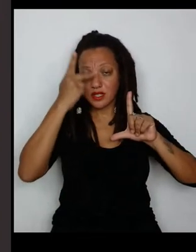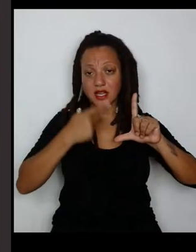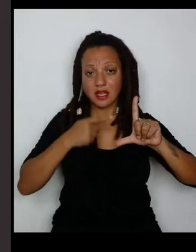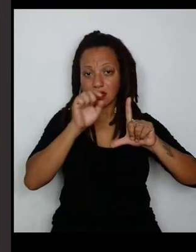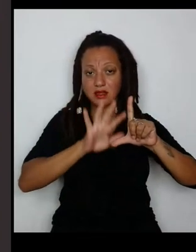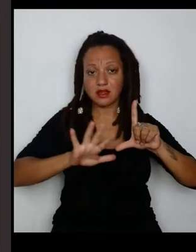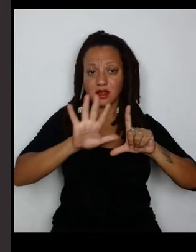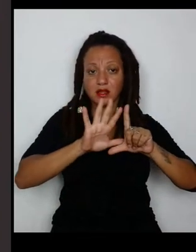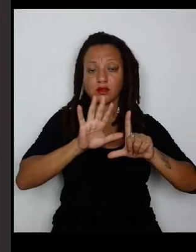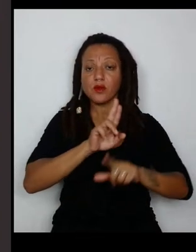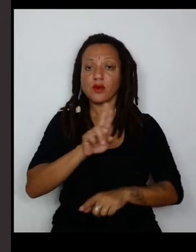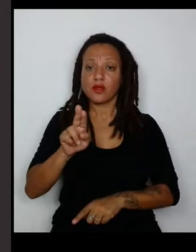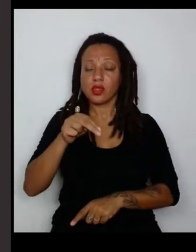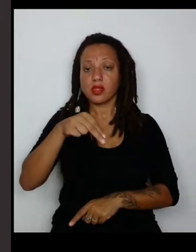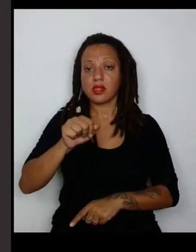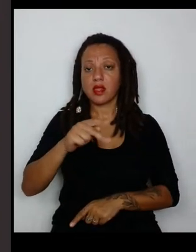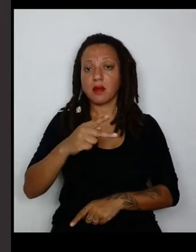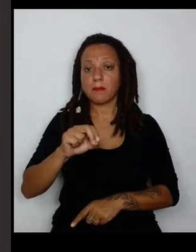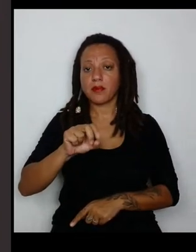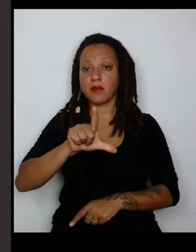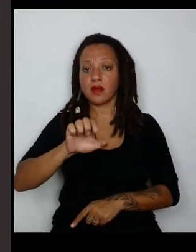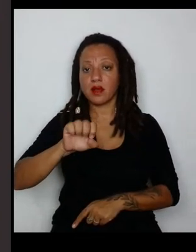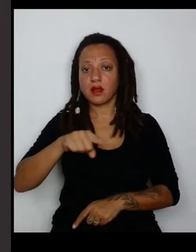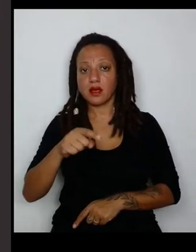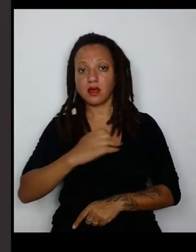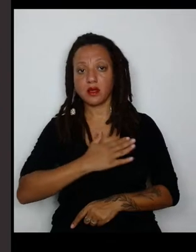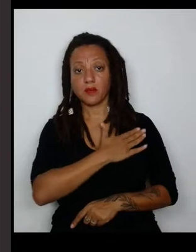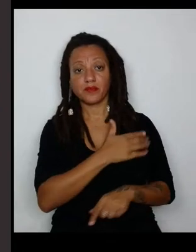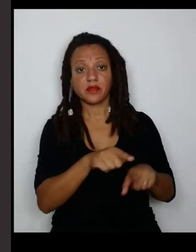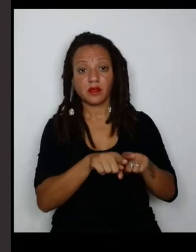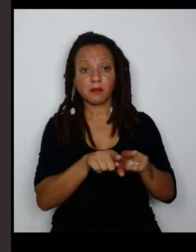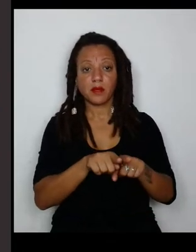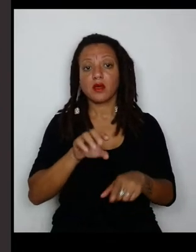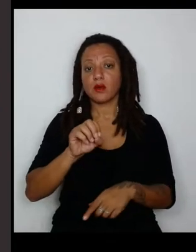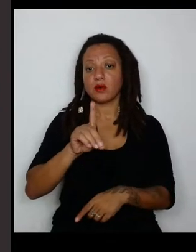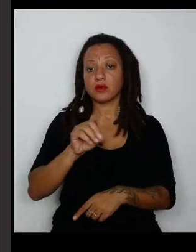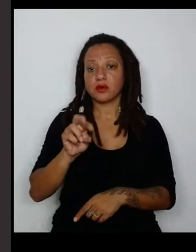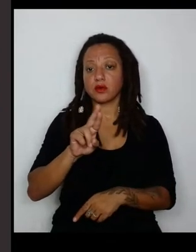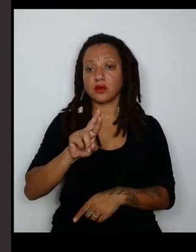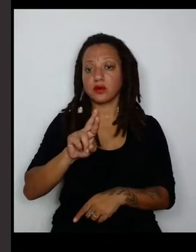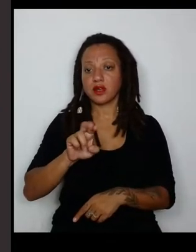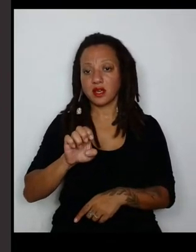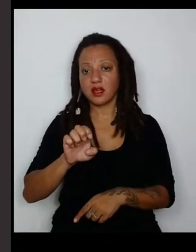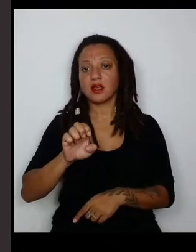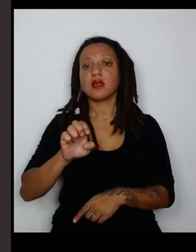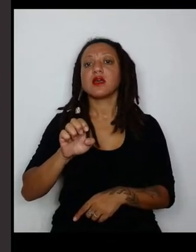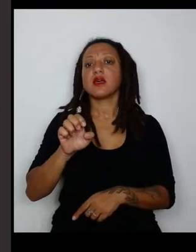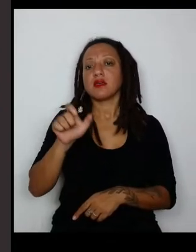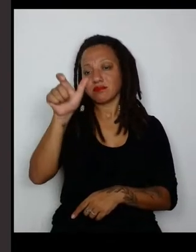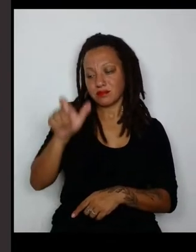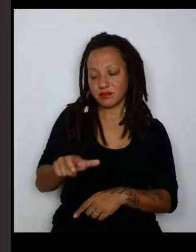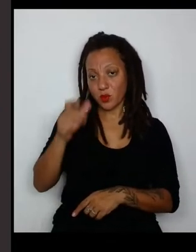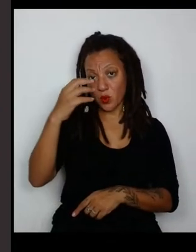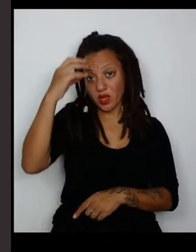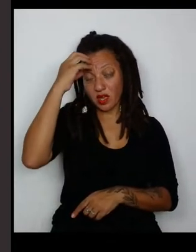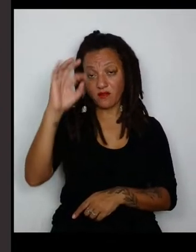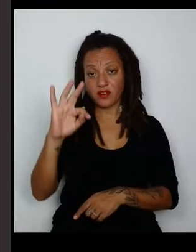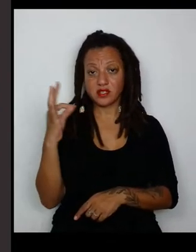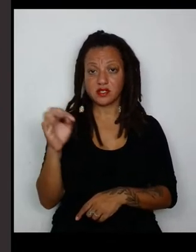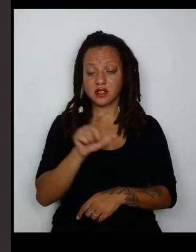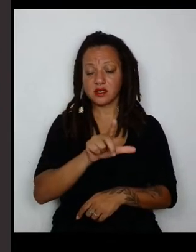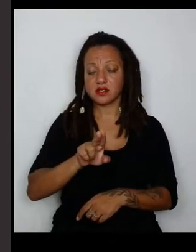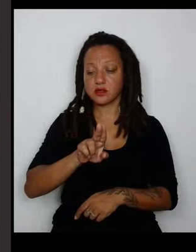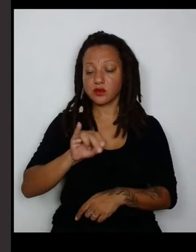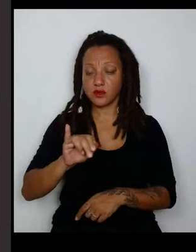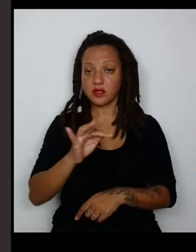domier to create his compressed triple portrait of french king louis philippe the poir entitled past present